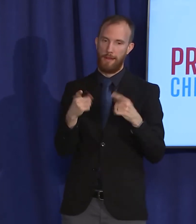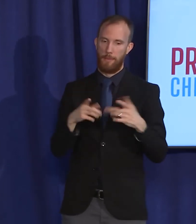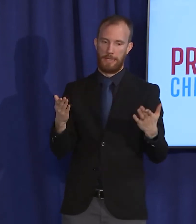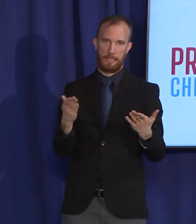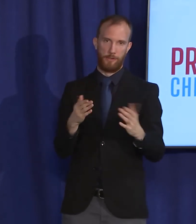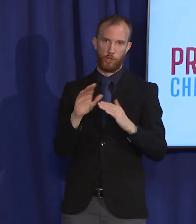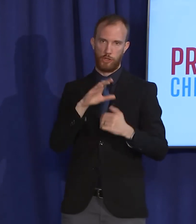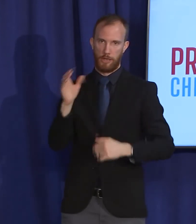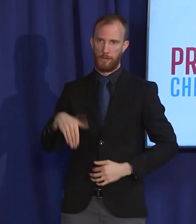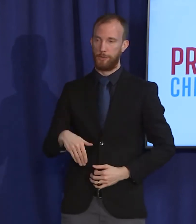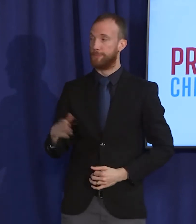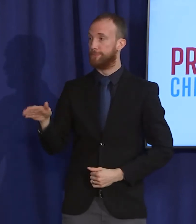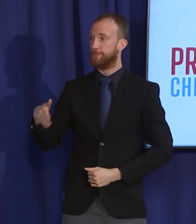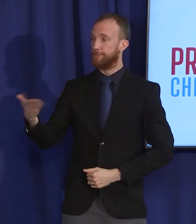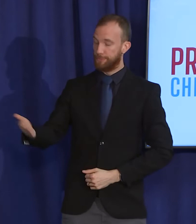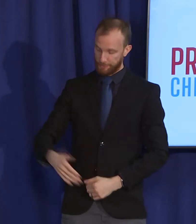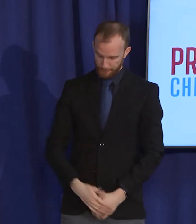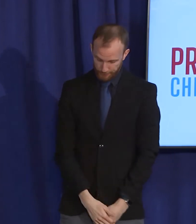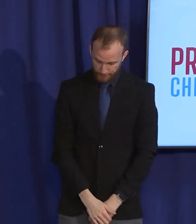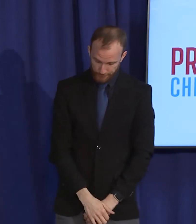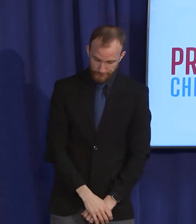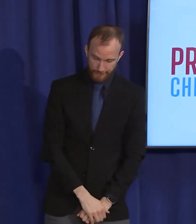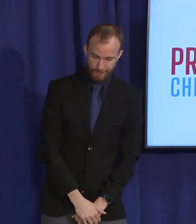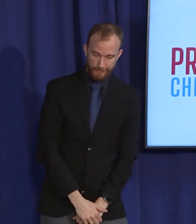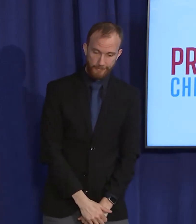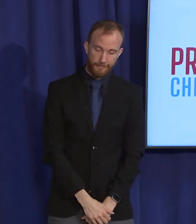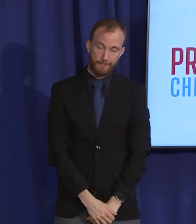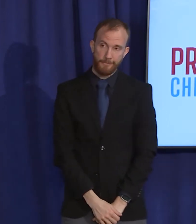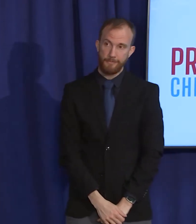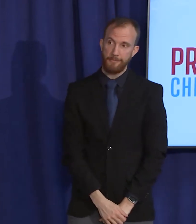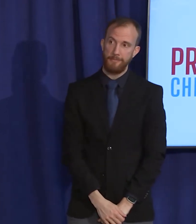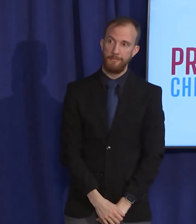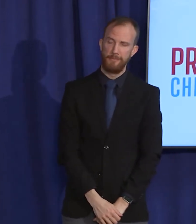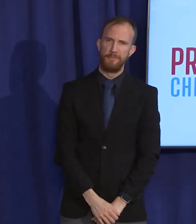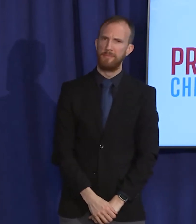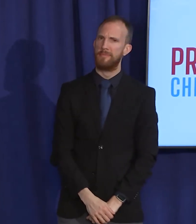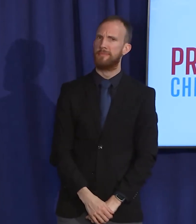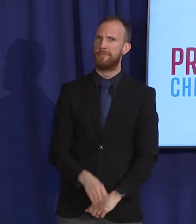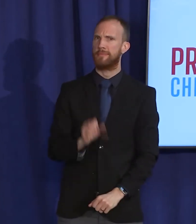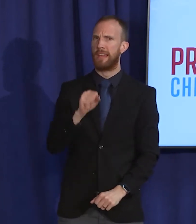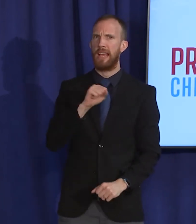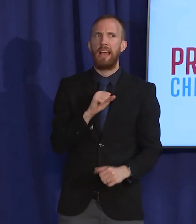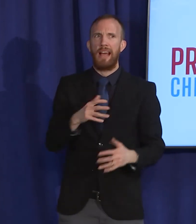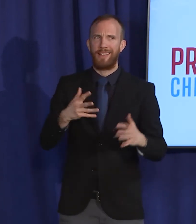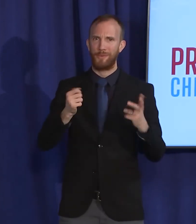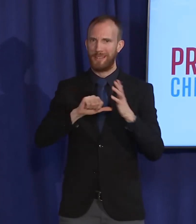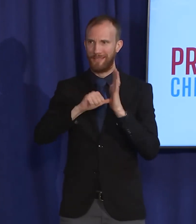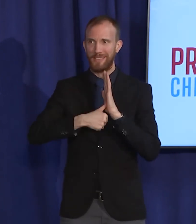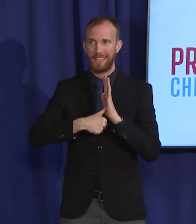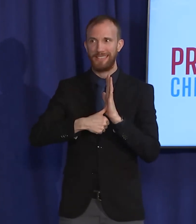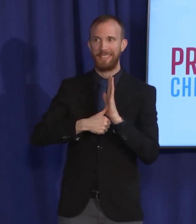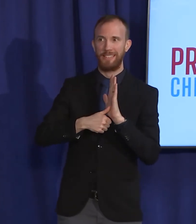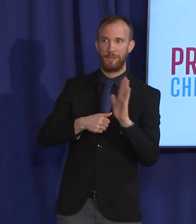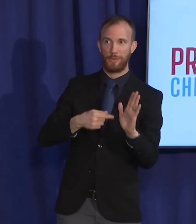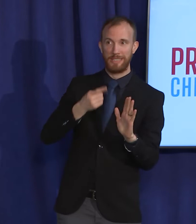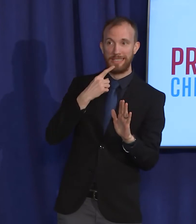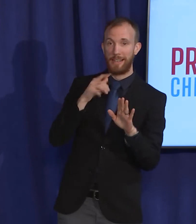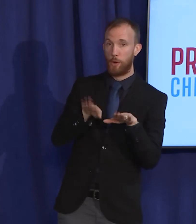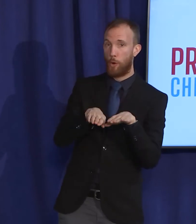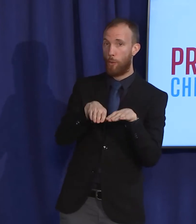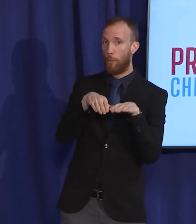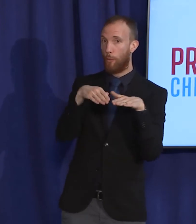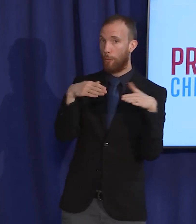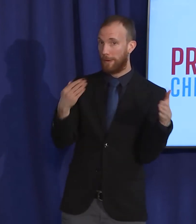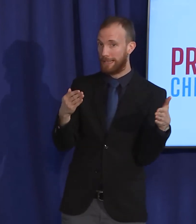I don't know if you have more to add to that. Yeah, I would just underscore that you heard both of us say we're opening March 29th, but we're